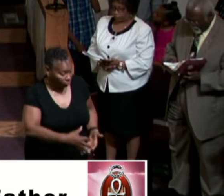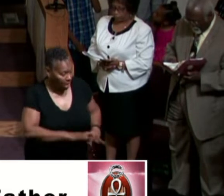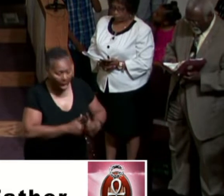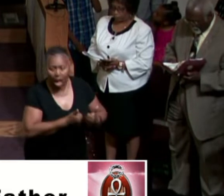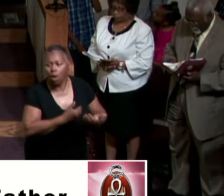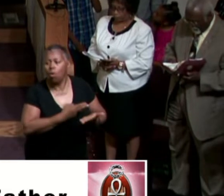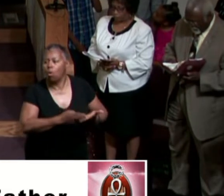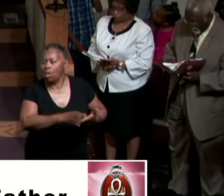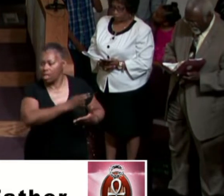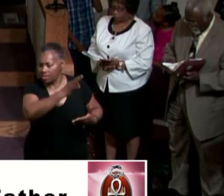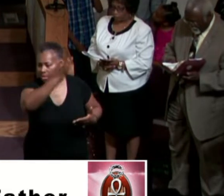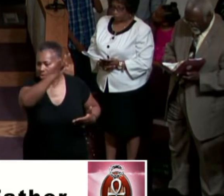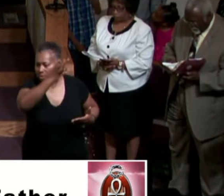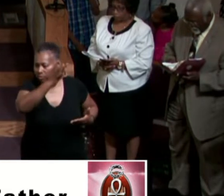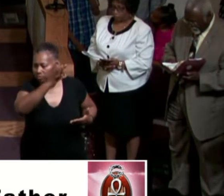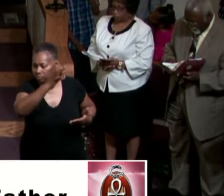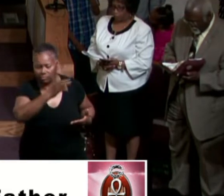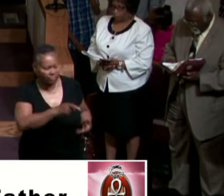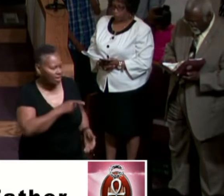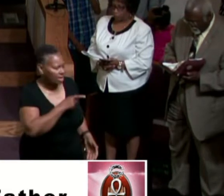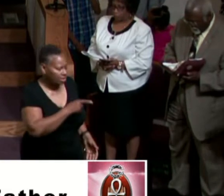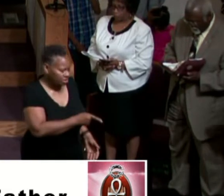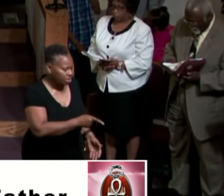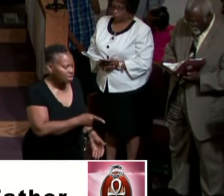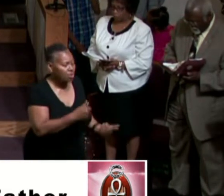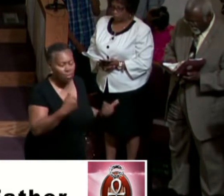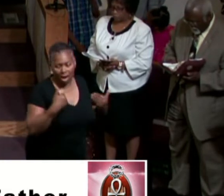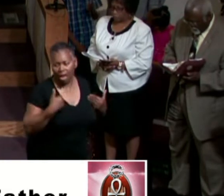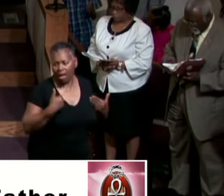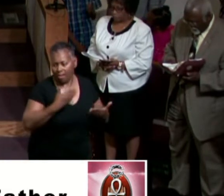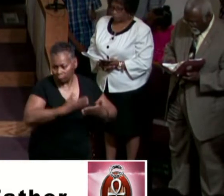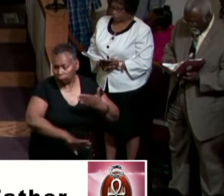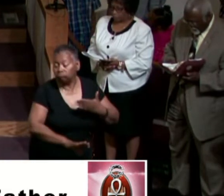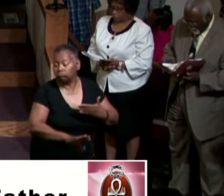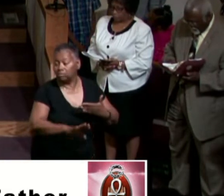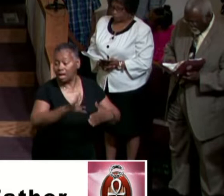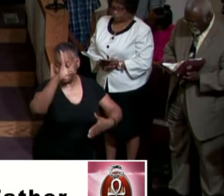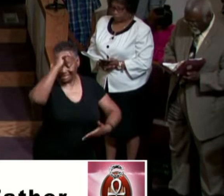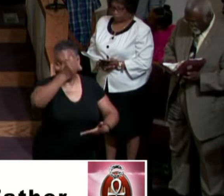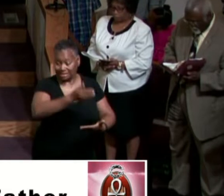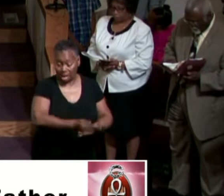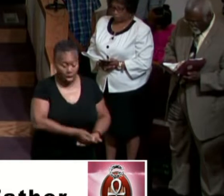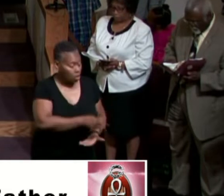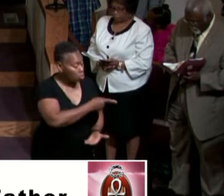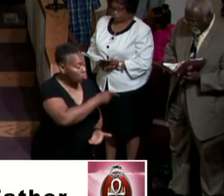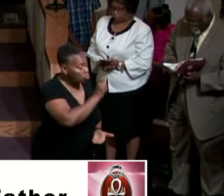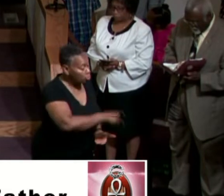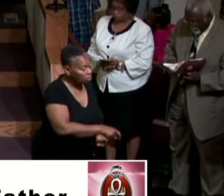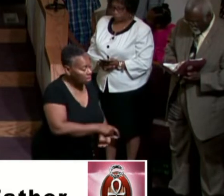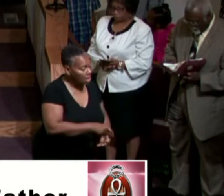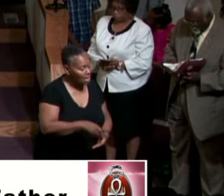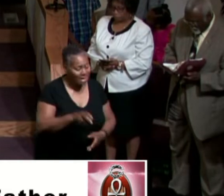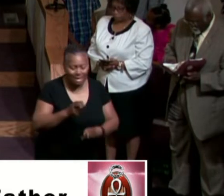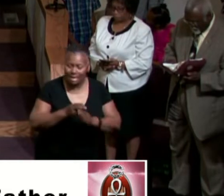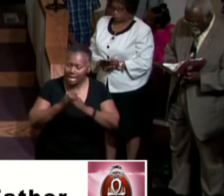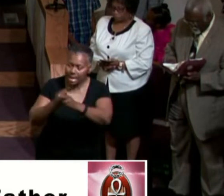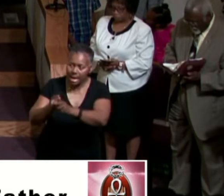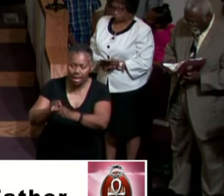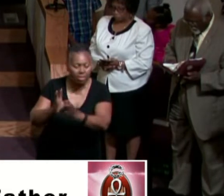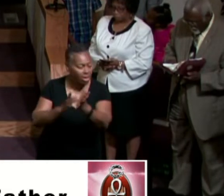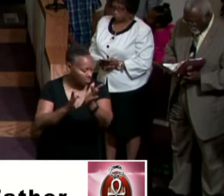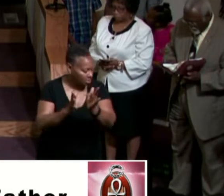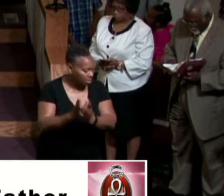Spirit. And she will have a son, and you are to name him Jesus, for he